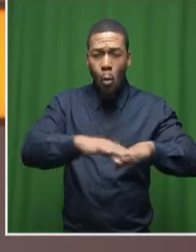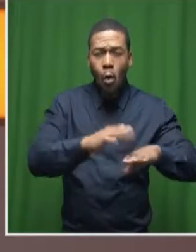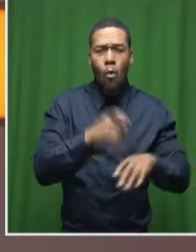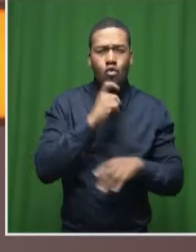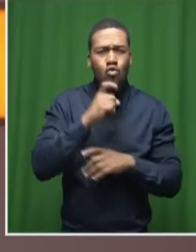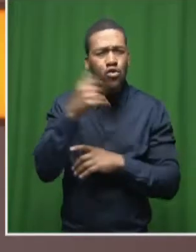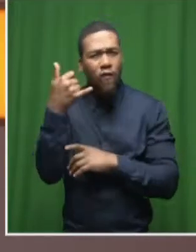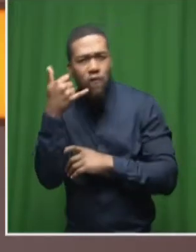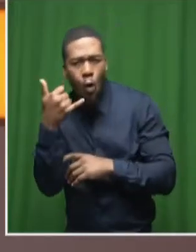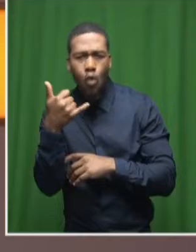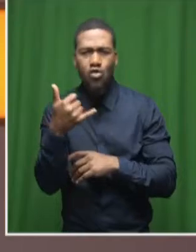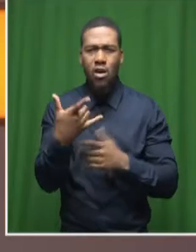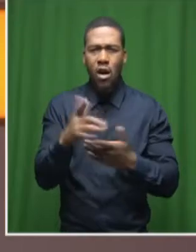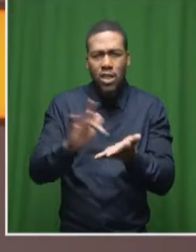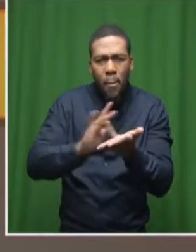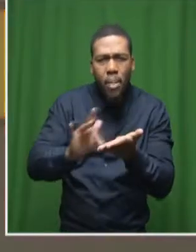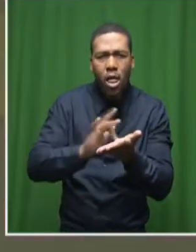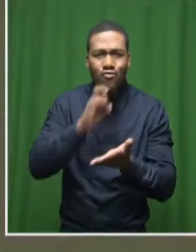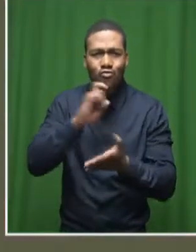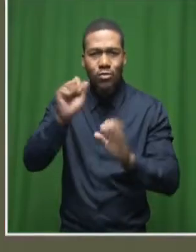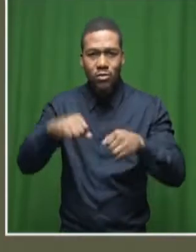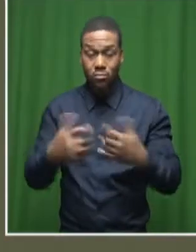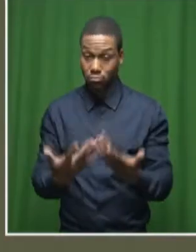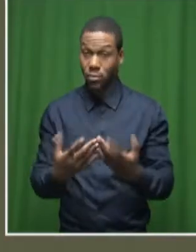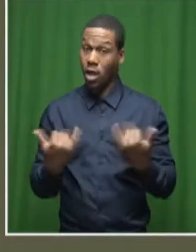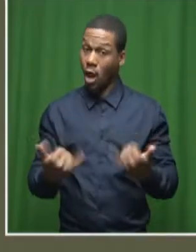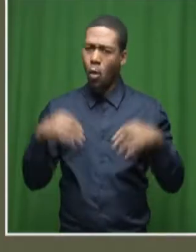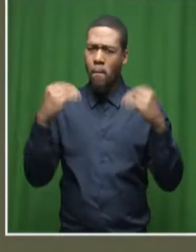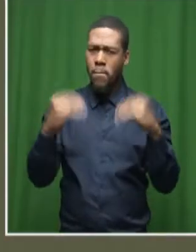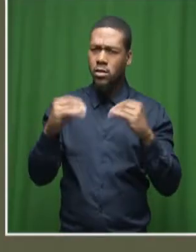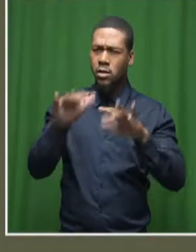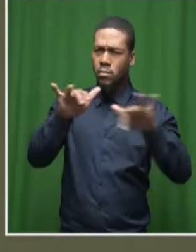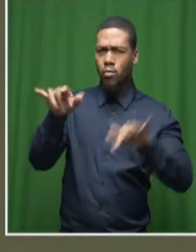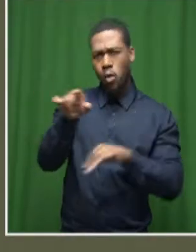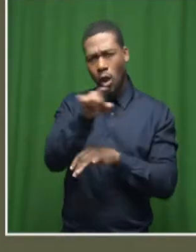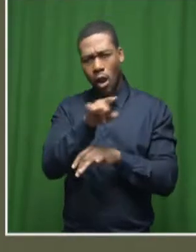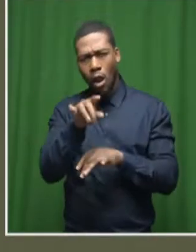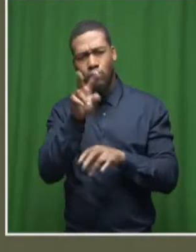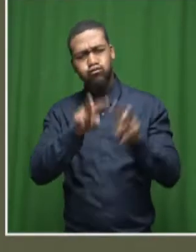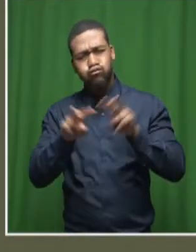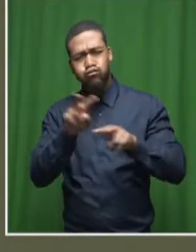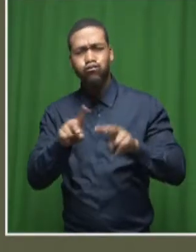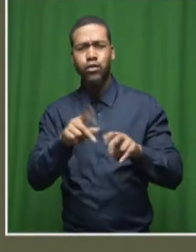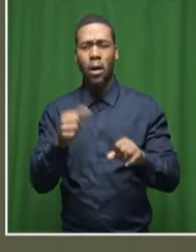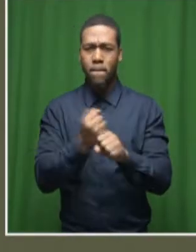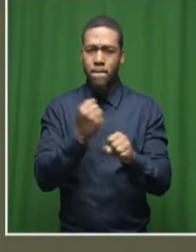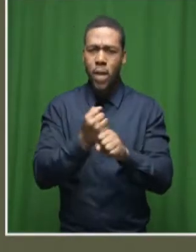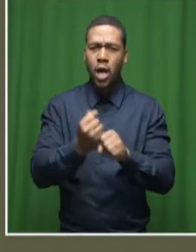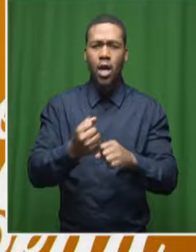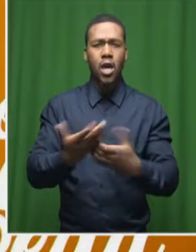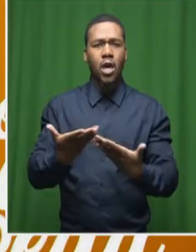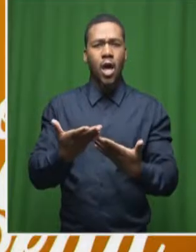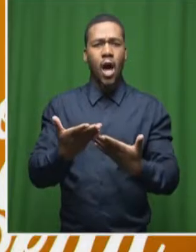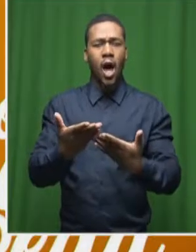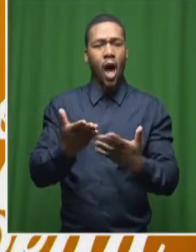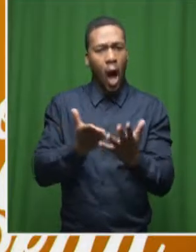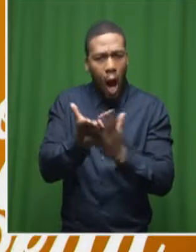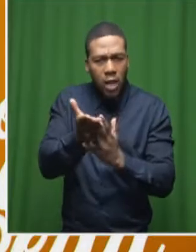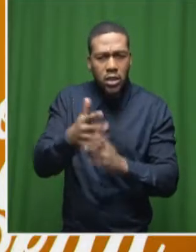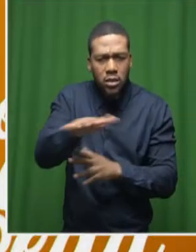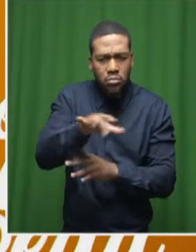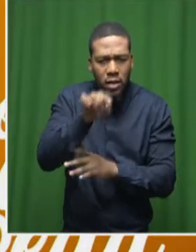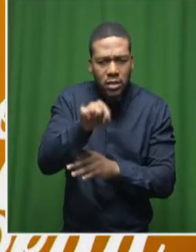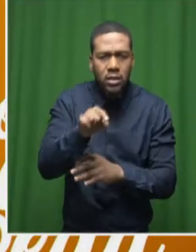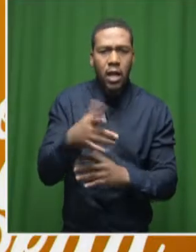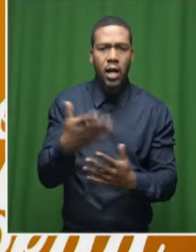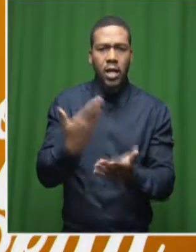tool. Entrepreneurs in the digital space are spearheading the transformation by creating mobile learning platforms that address challenges in the